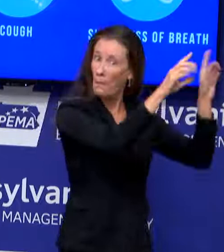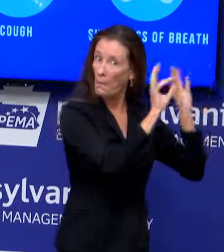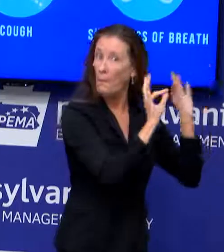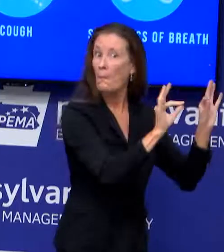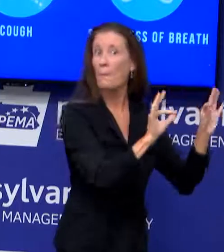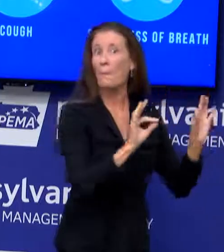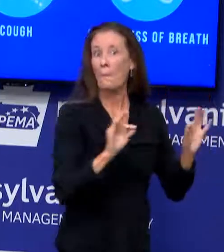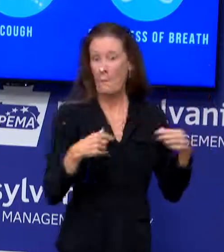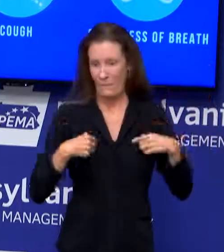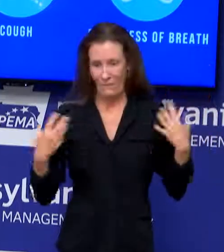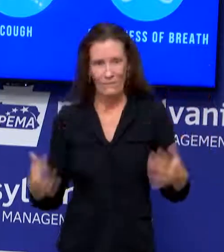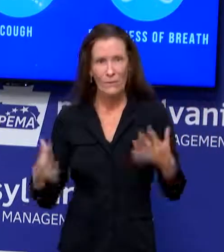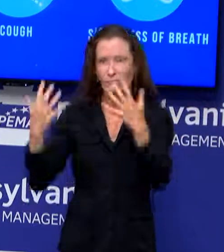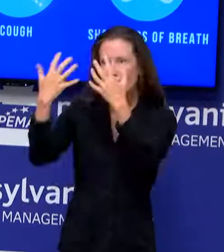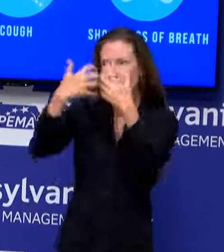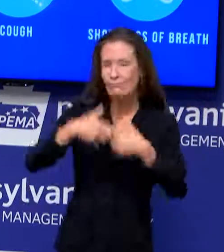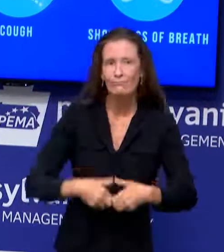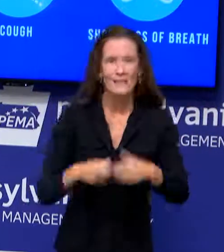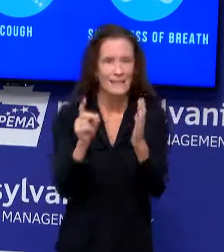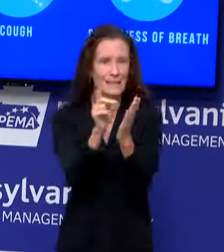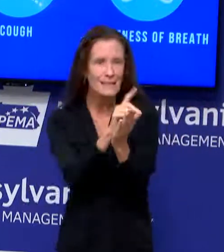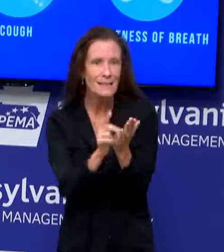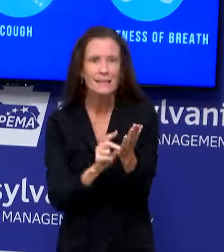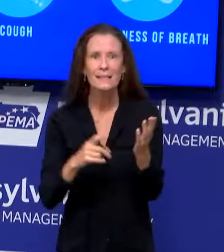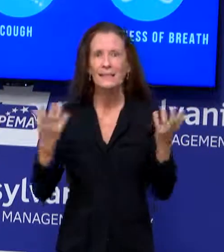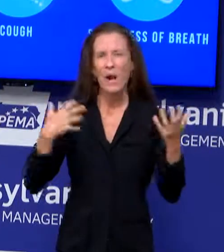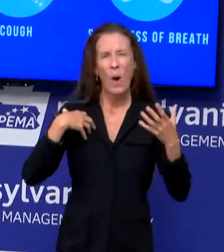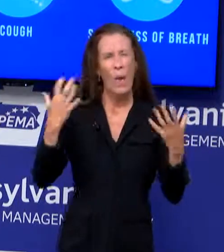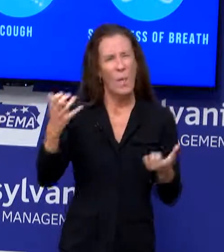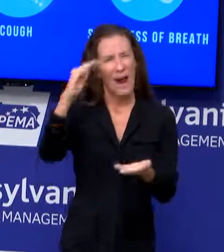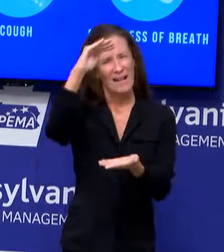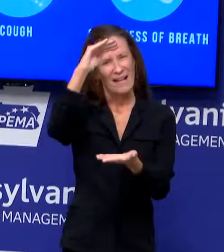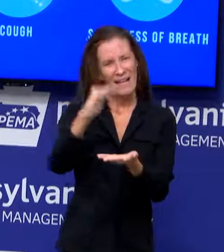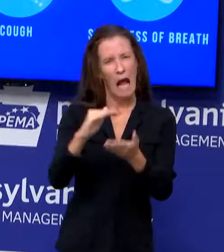the impact of the contagious virus COVID-19.